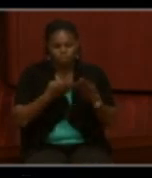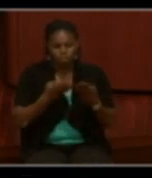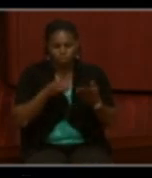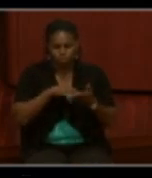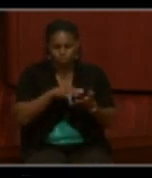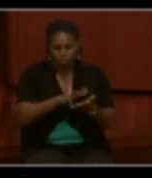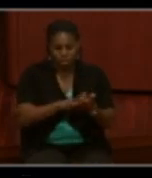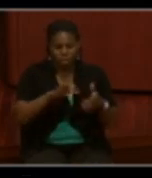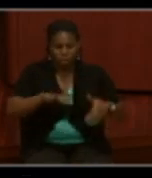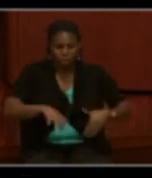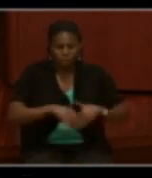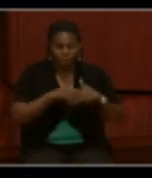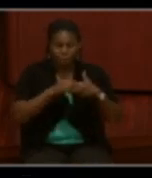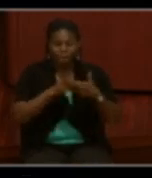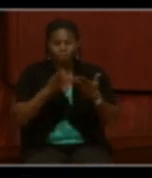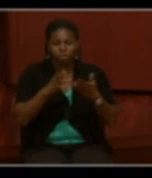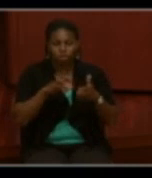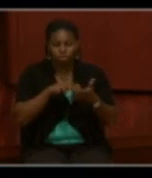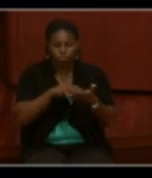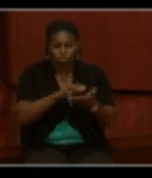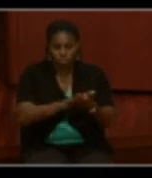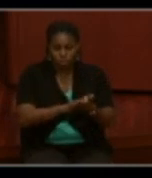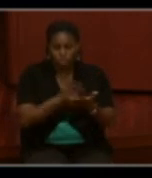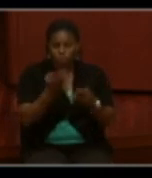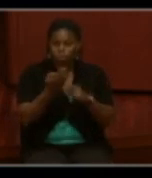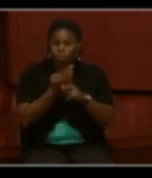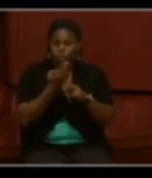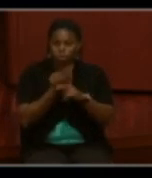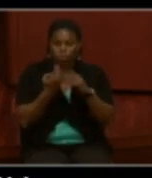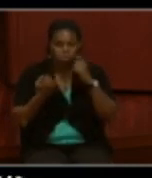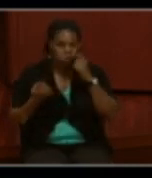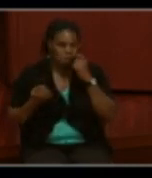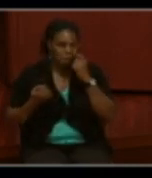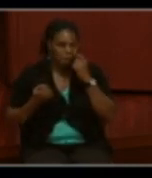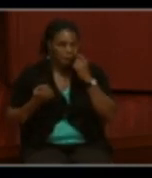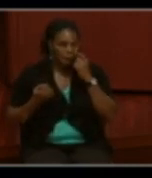were marriage records that were used to